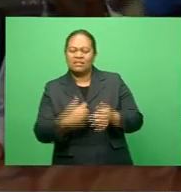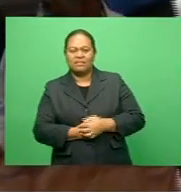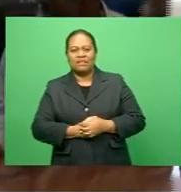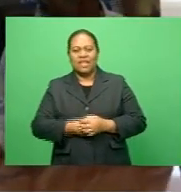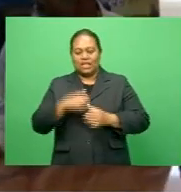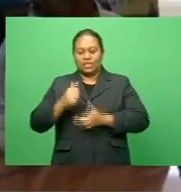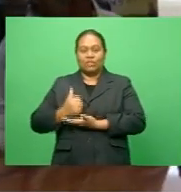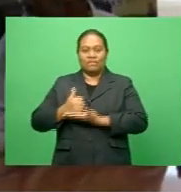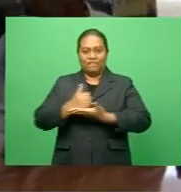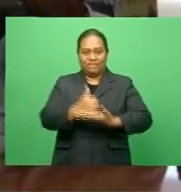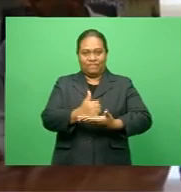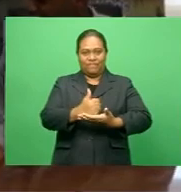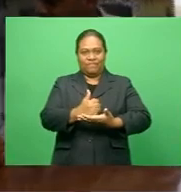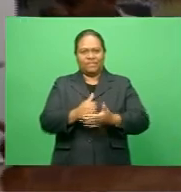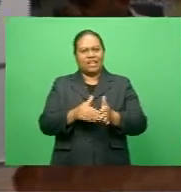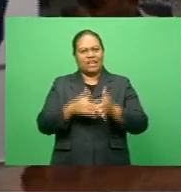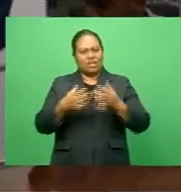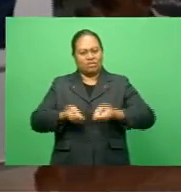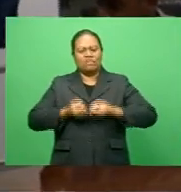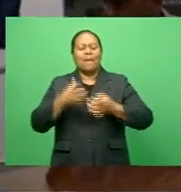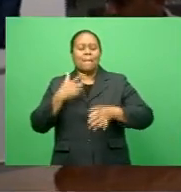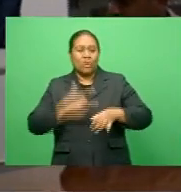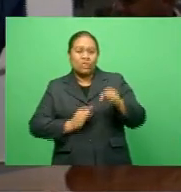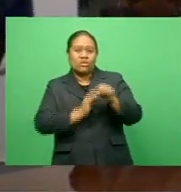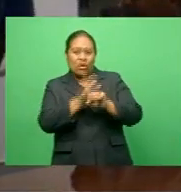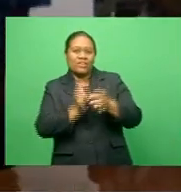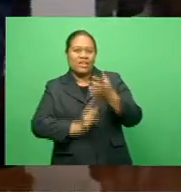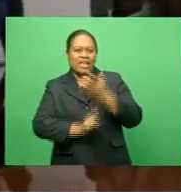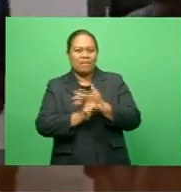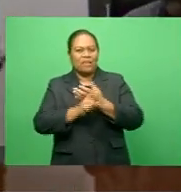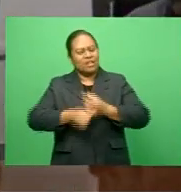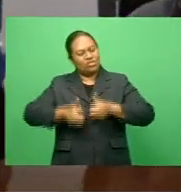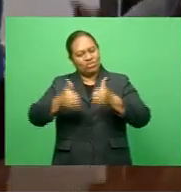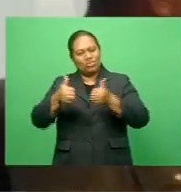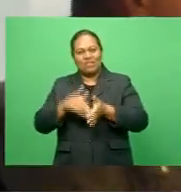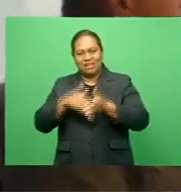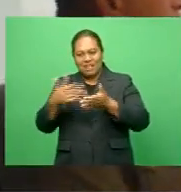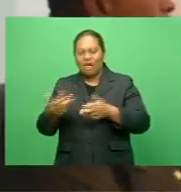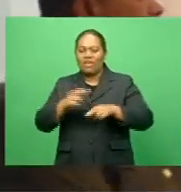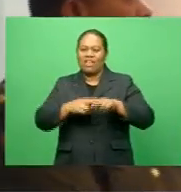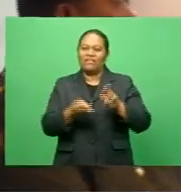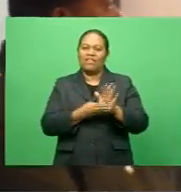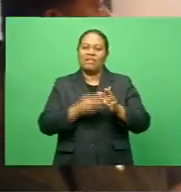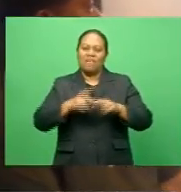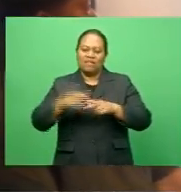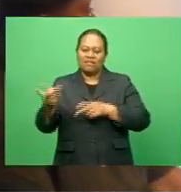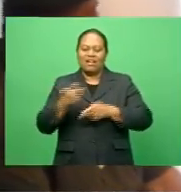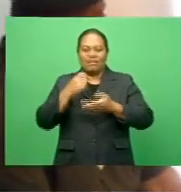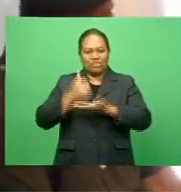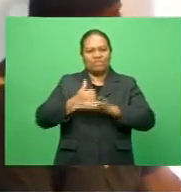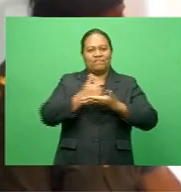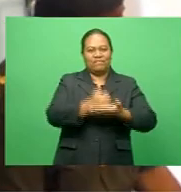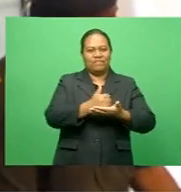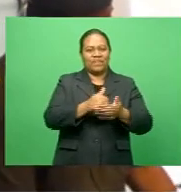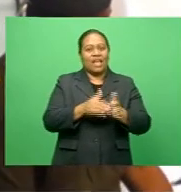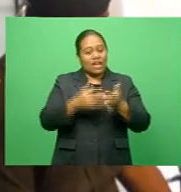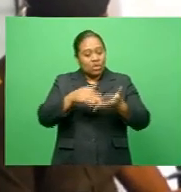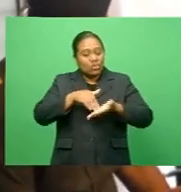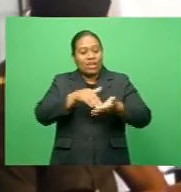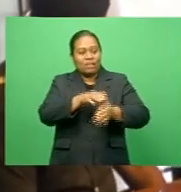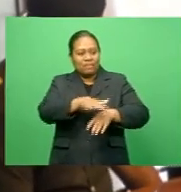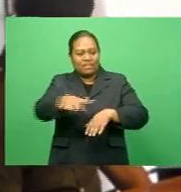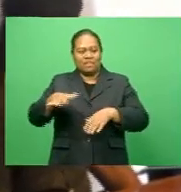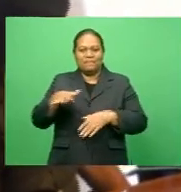the sponsorship is timely given the current circumstances brought about by the pandemic. Naupoto says this will also help with the